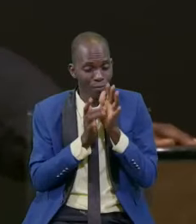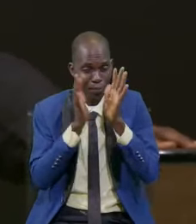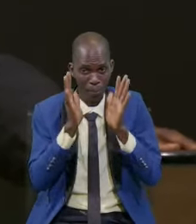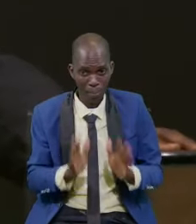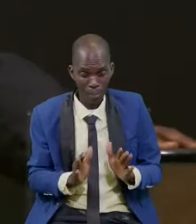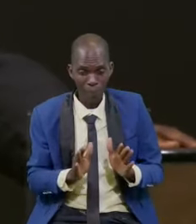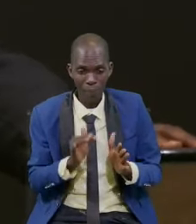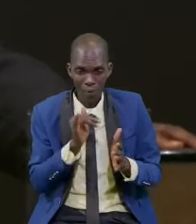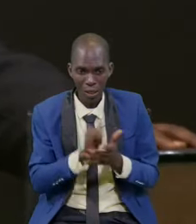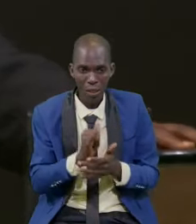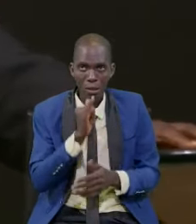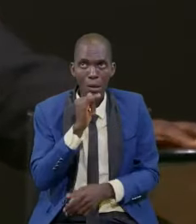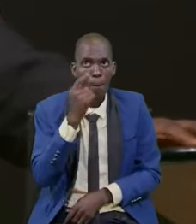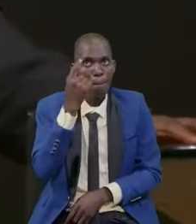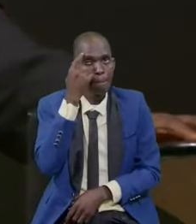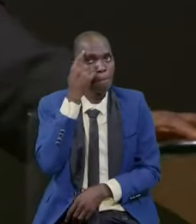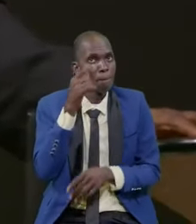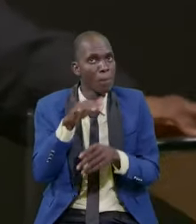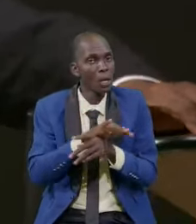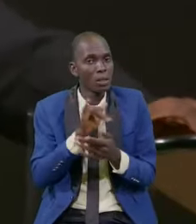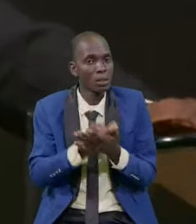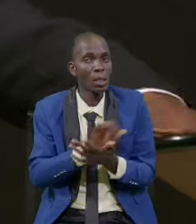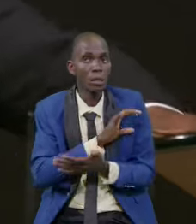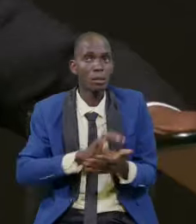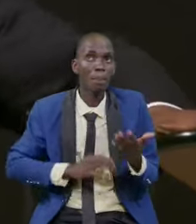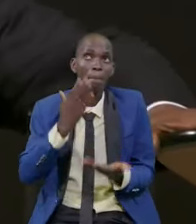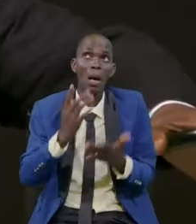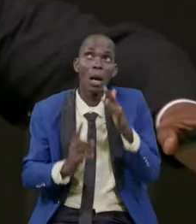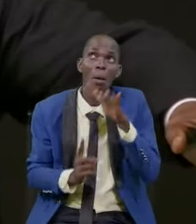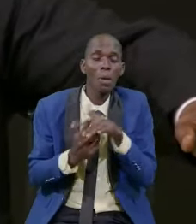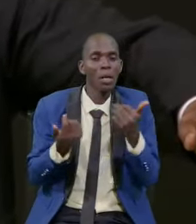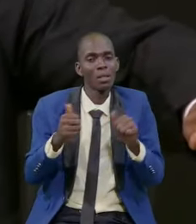conscious that Christ may come anytime.